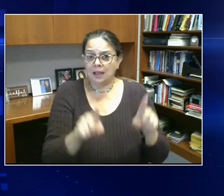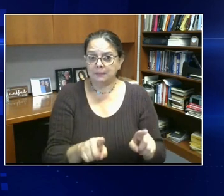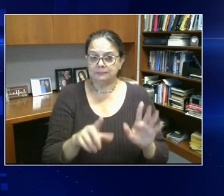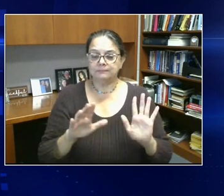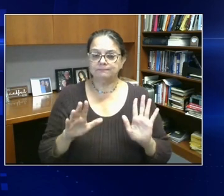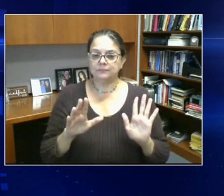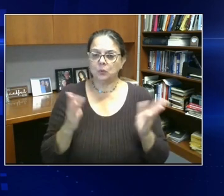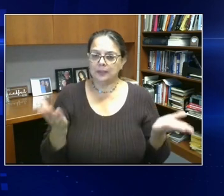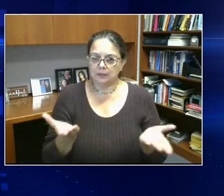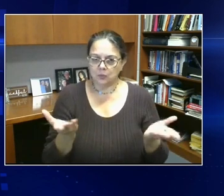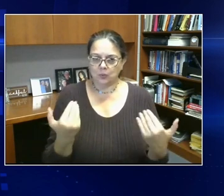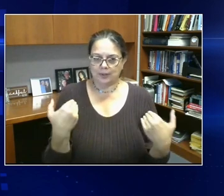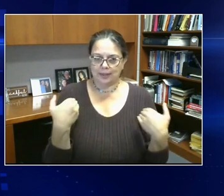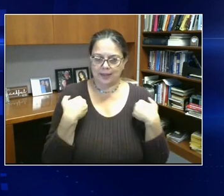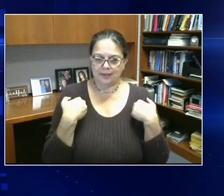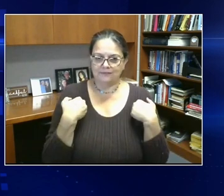negative consequence.